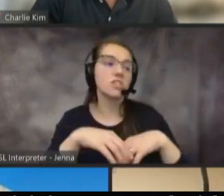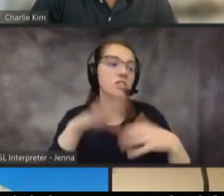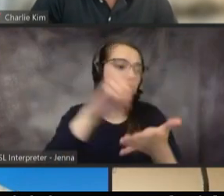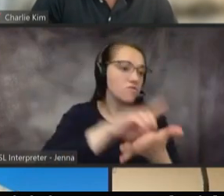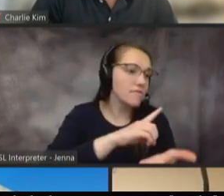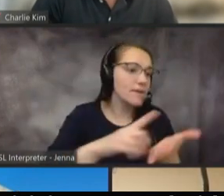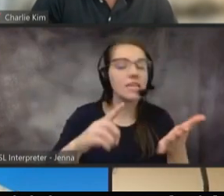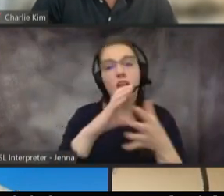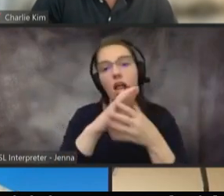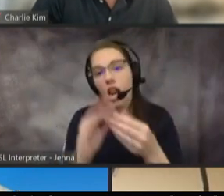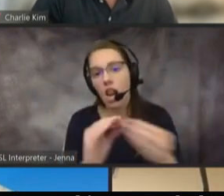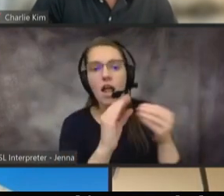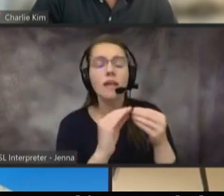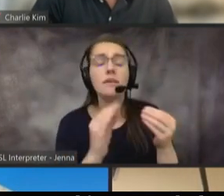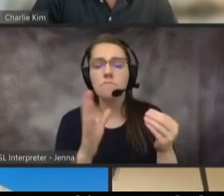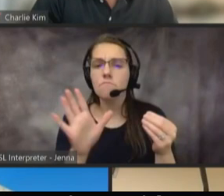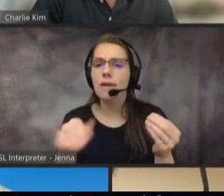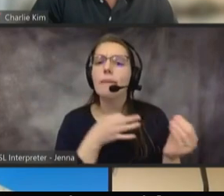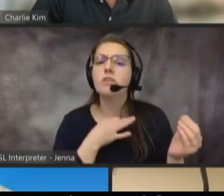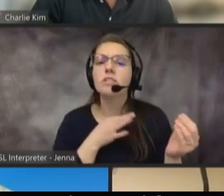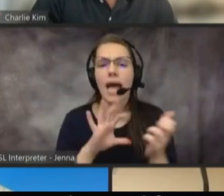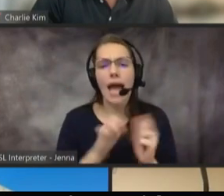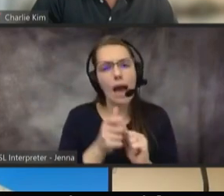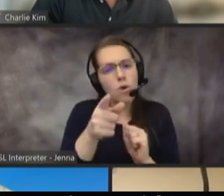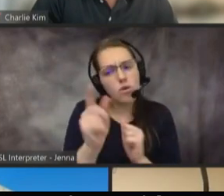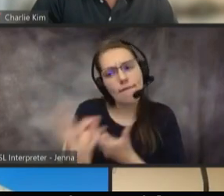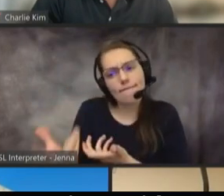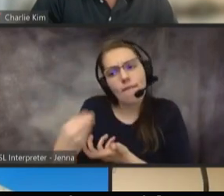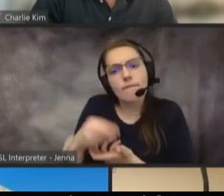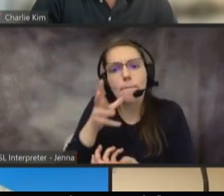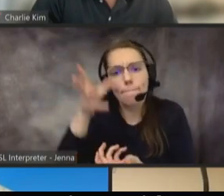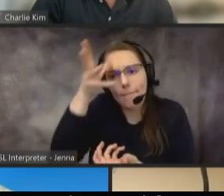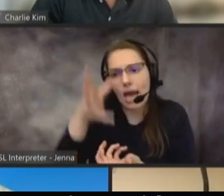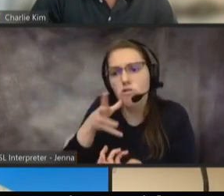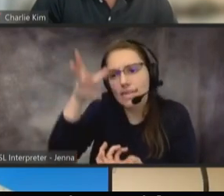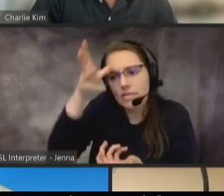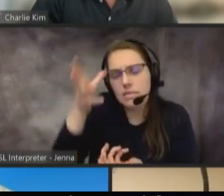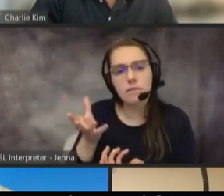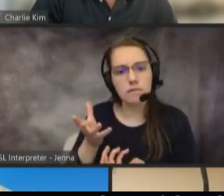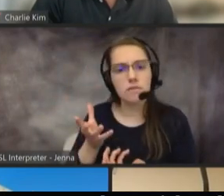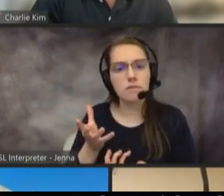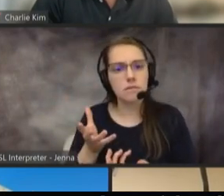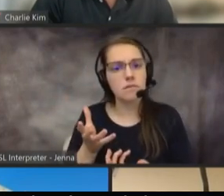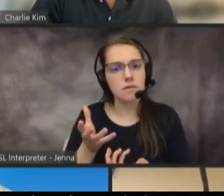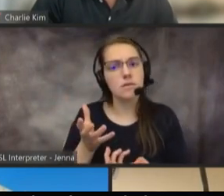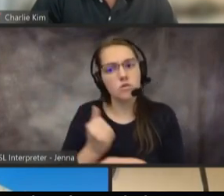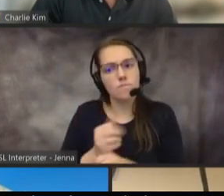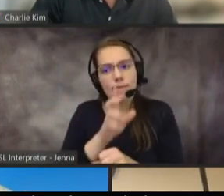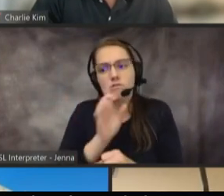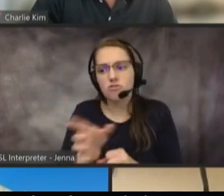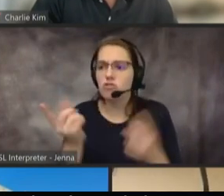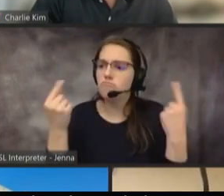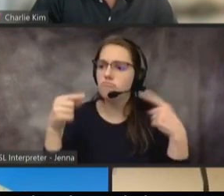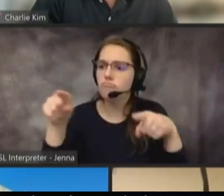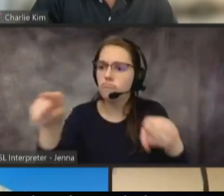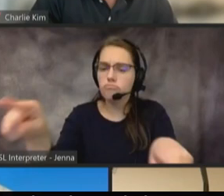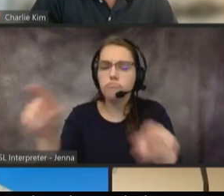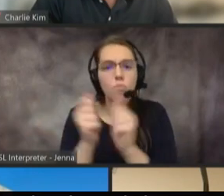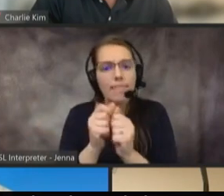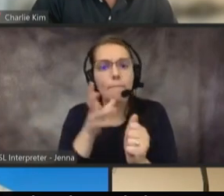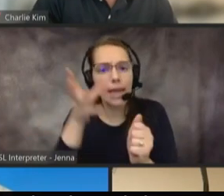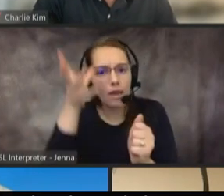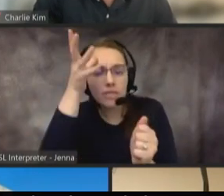on. How are you engaging parents to see that you're moving at the same pace? Secondly,